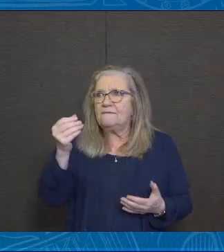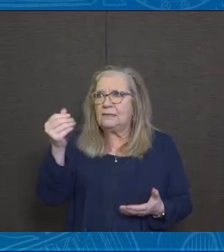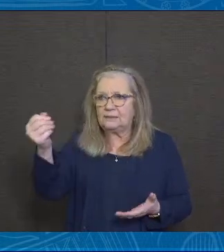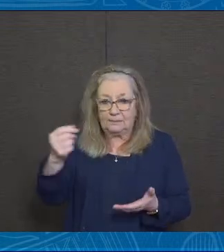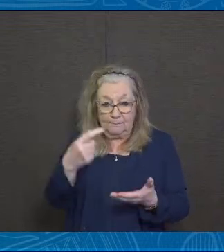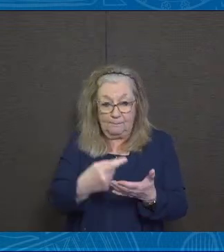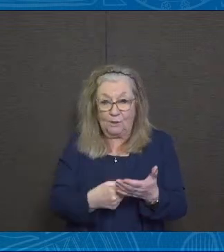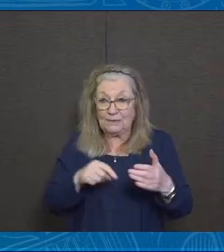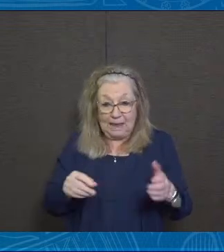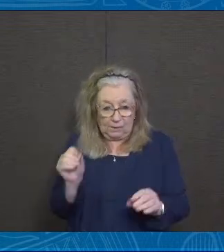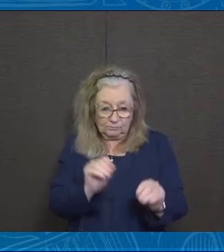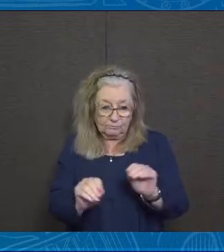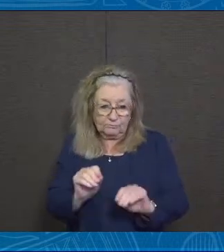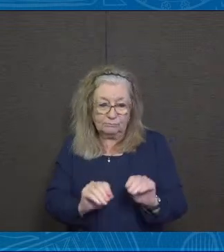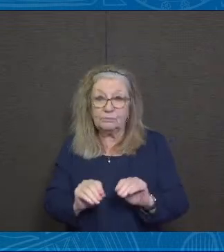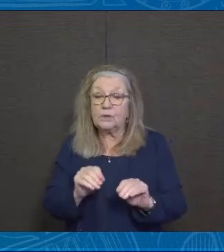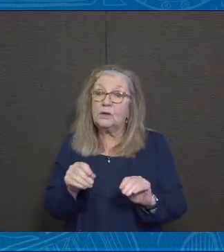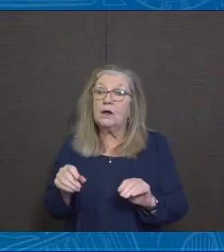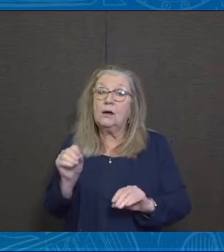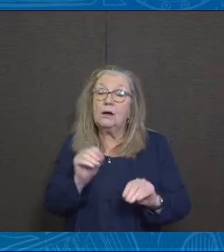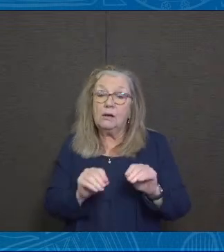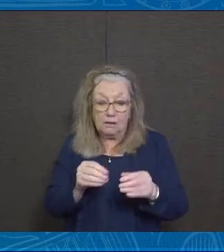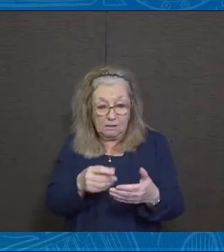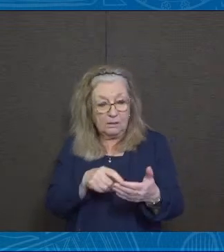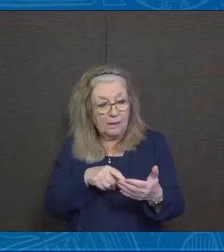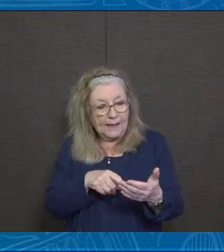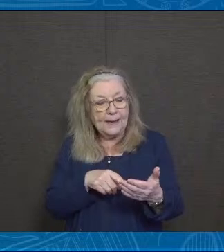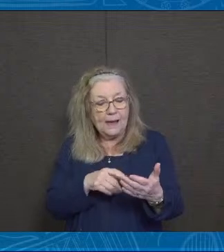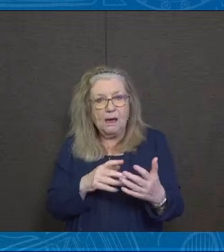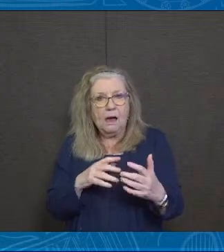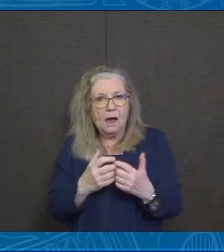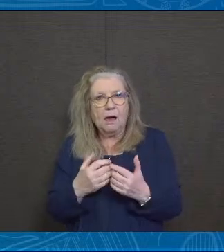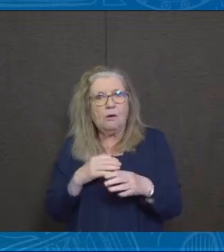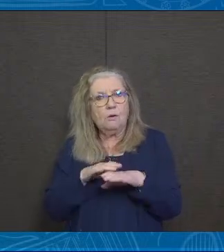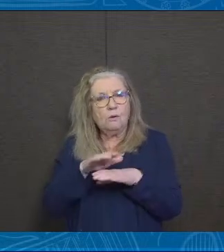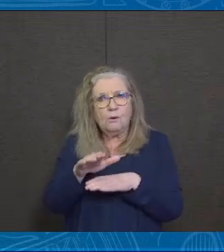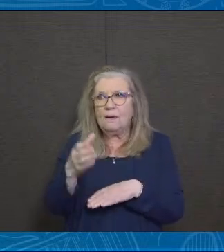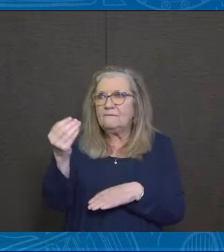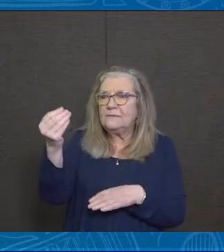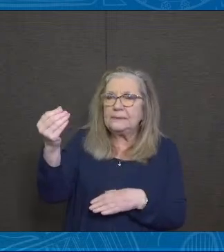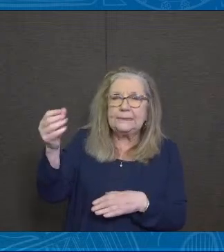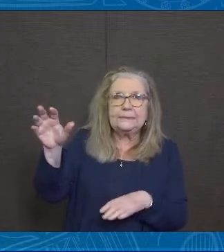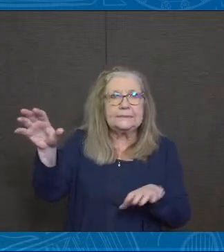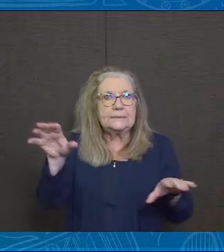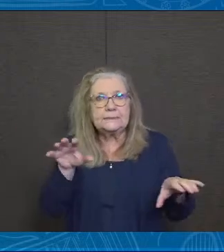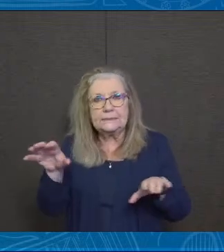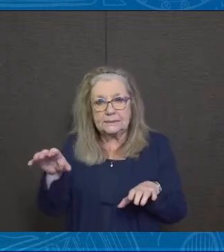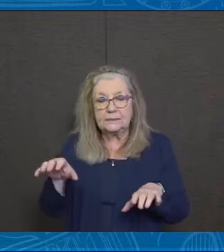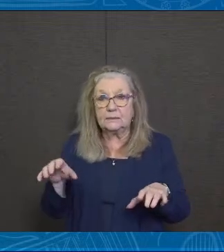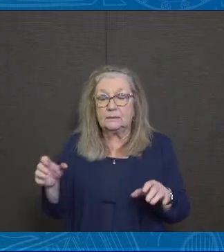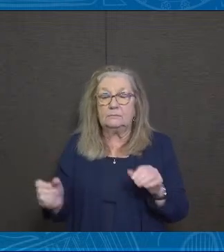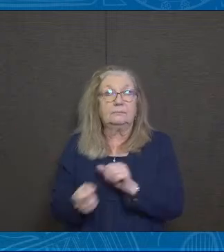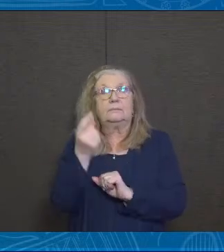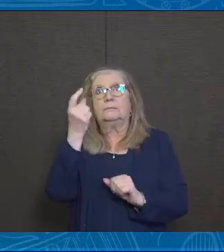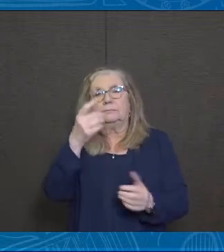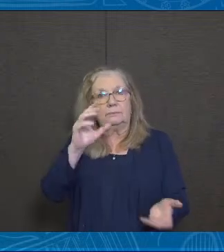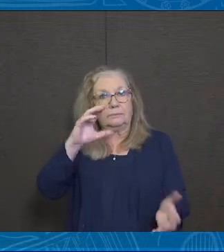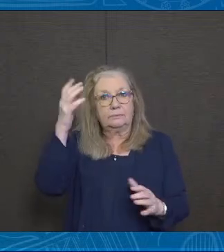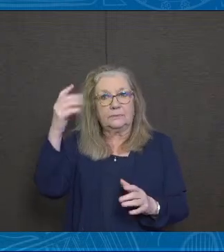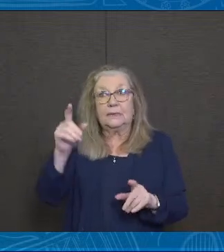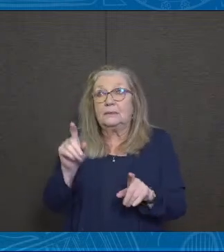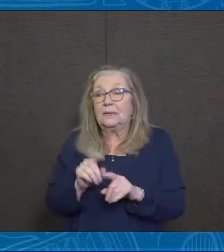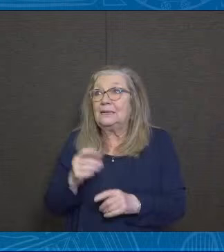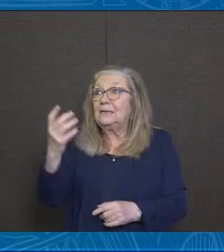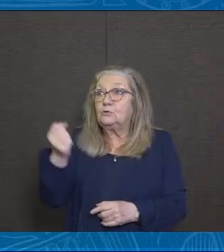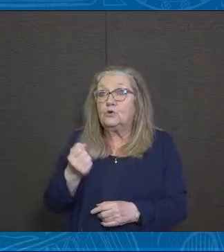policy, which will provide strategic direction for financing intervention across disaster continuum, including insurance in